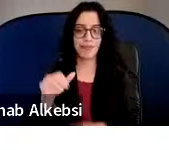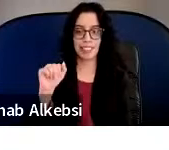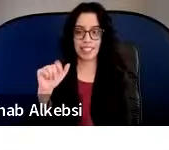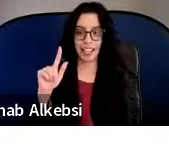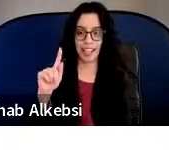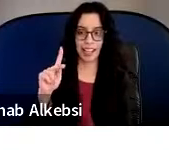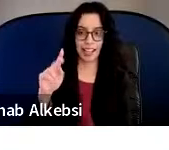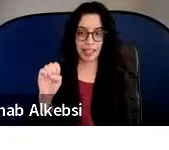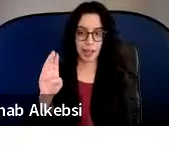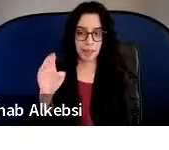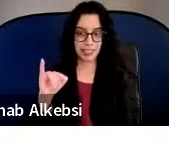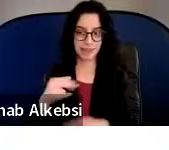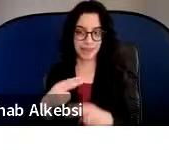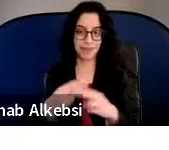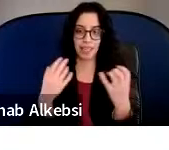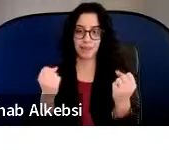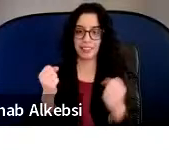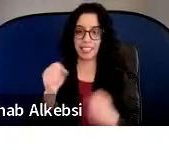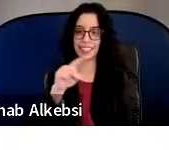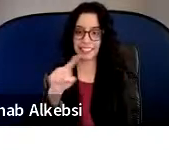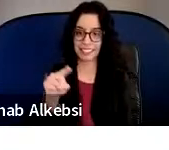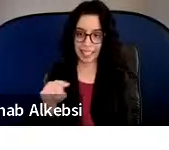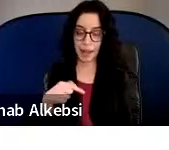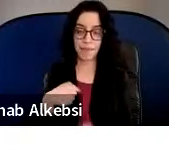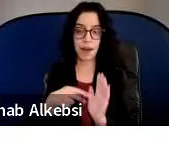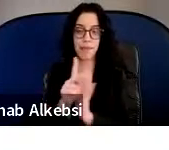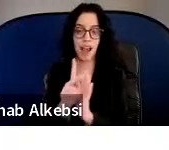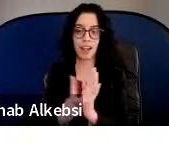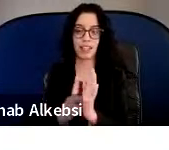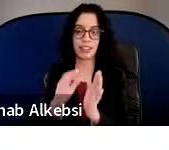And now, as Bobby has just said, I am Zainab Al-Kebzi.